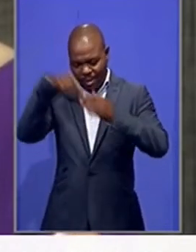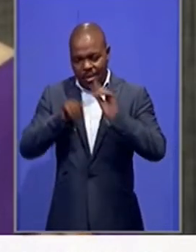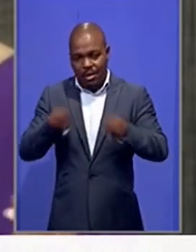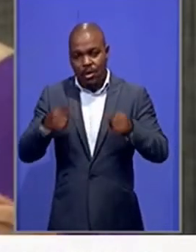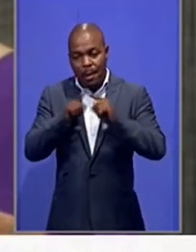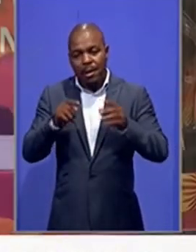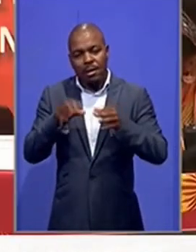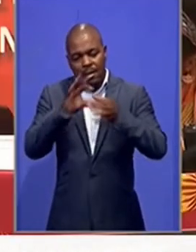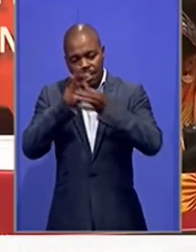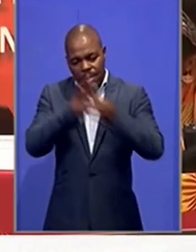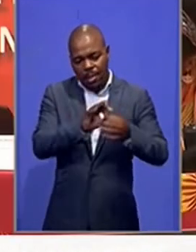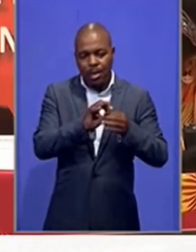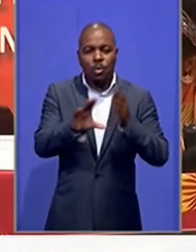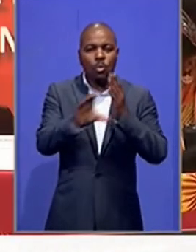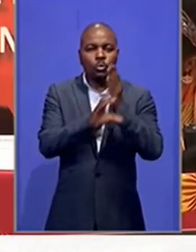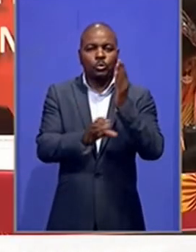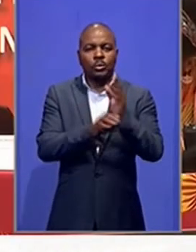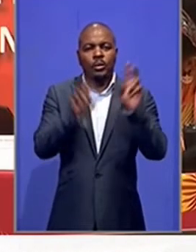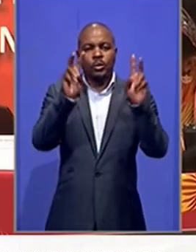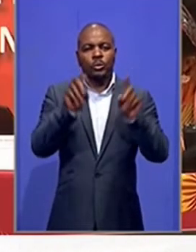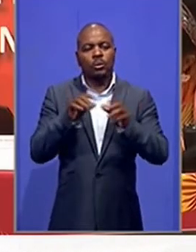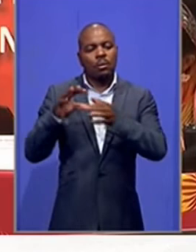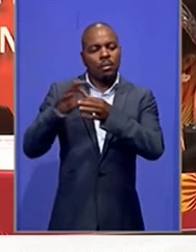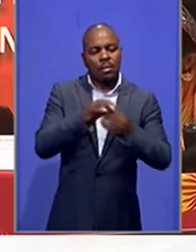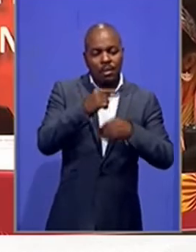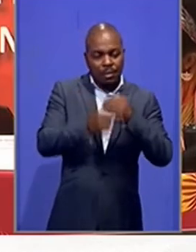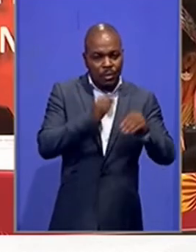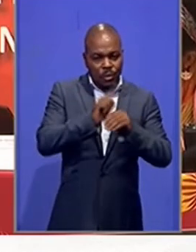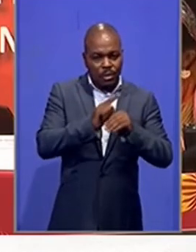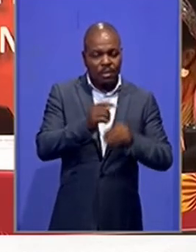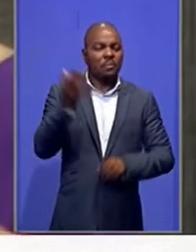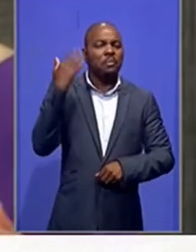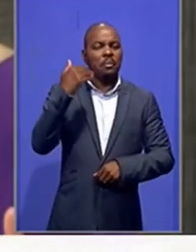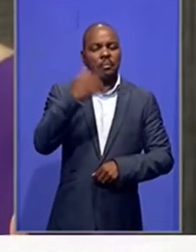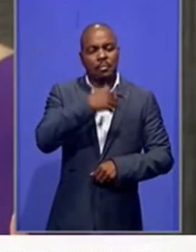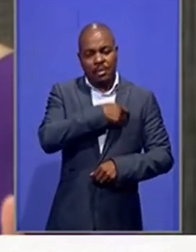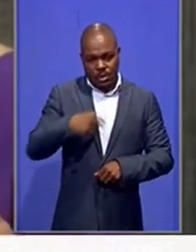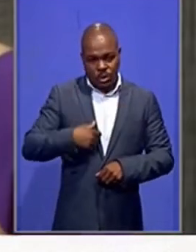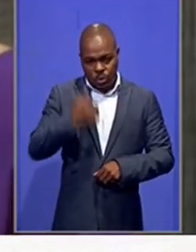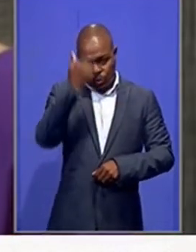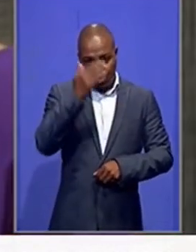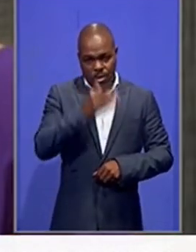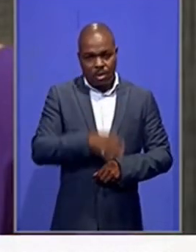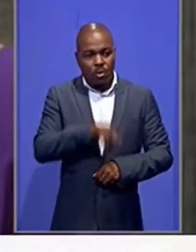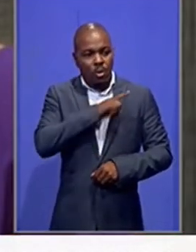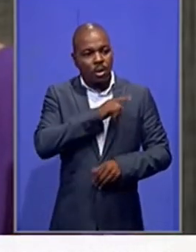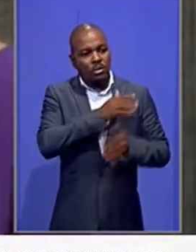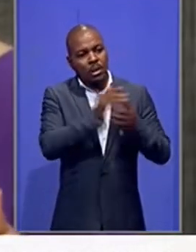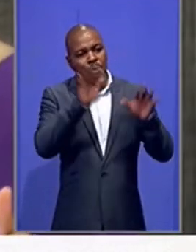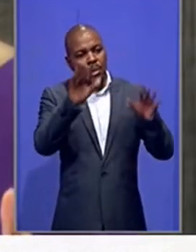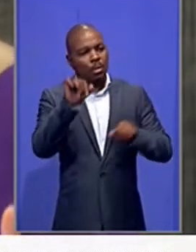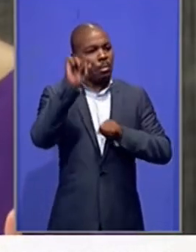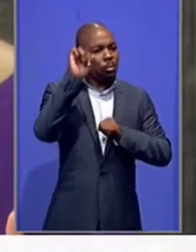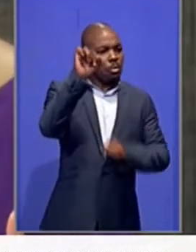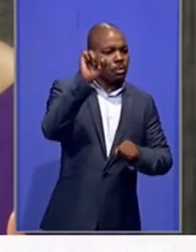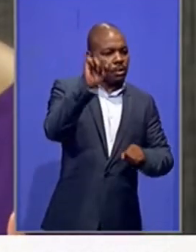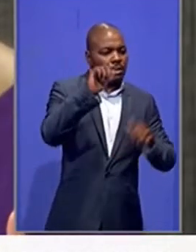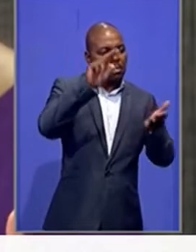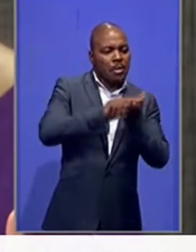that related to the former President Jacob Zuma, where permission for protest had not been granted by